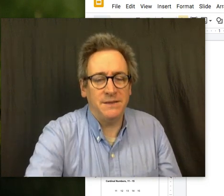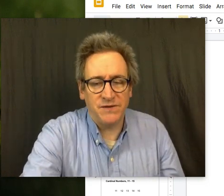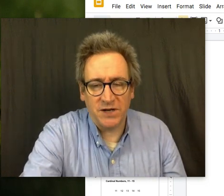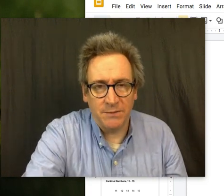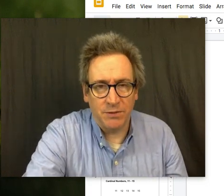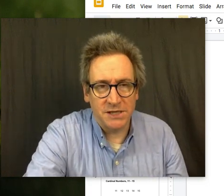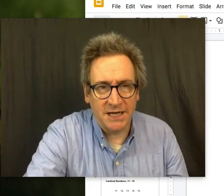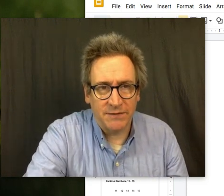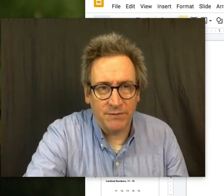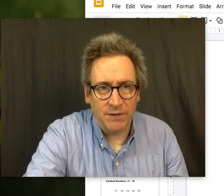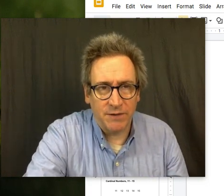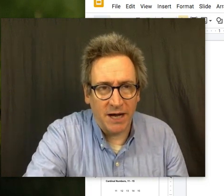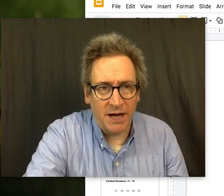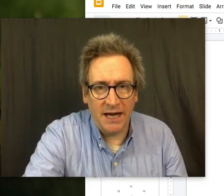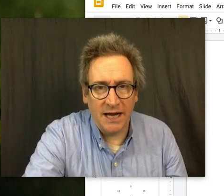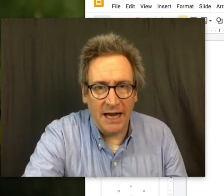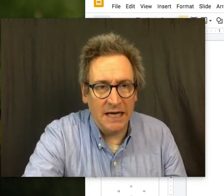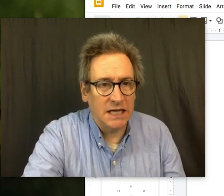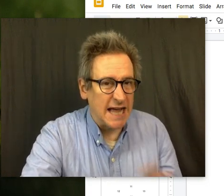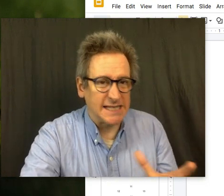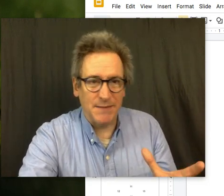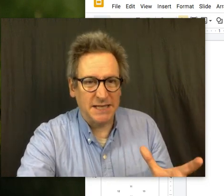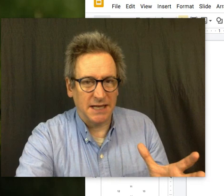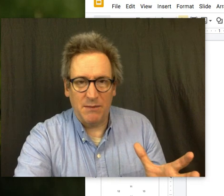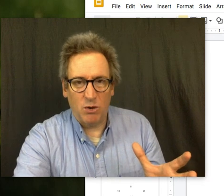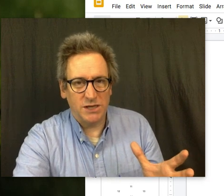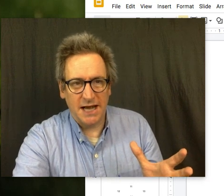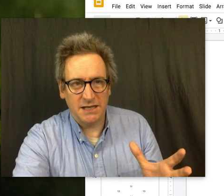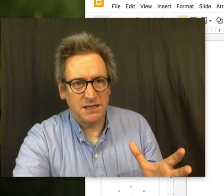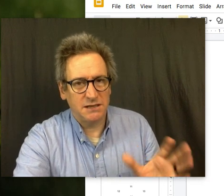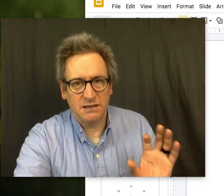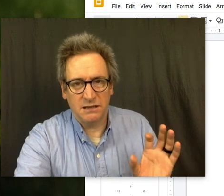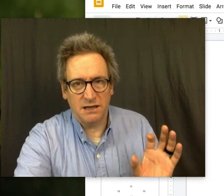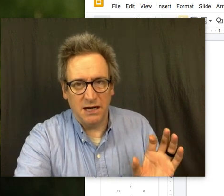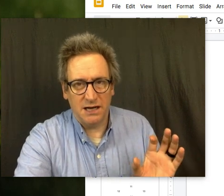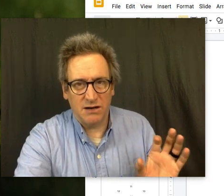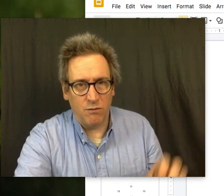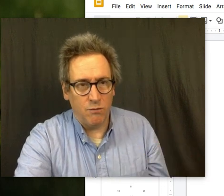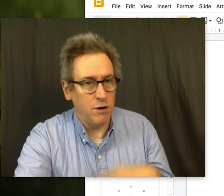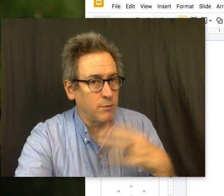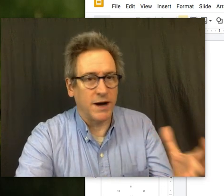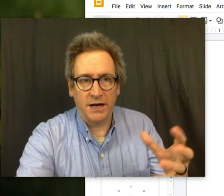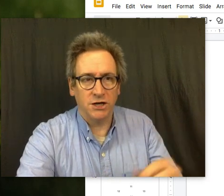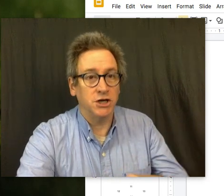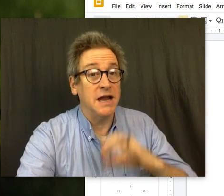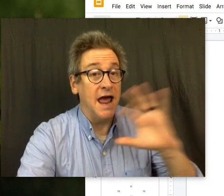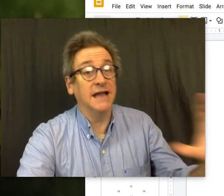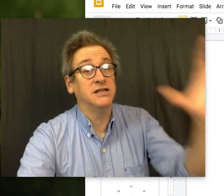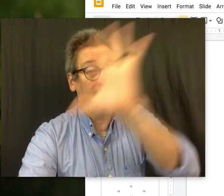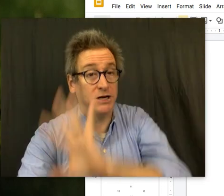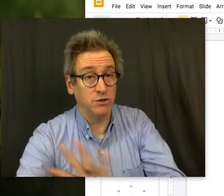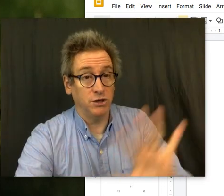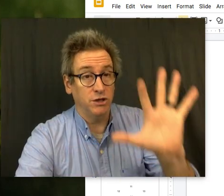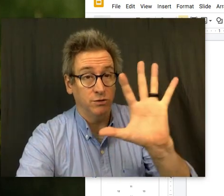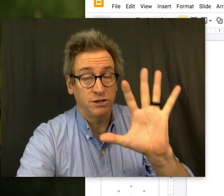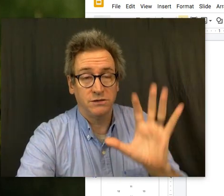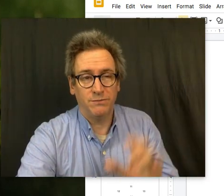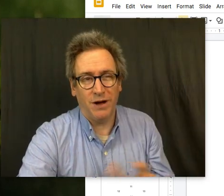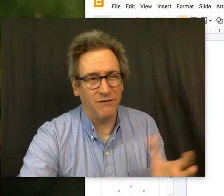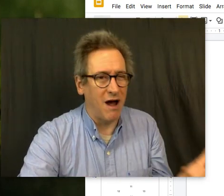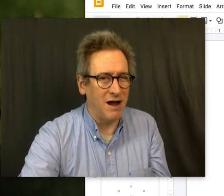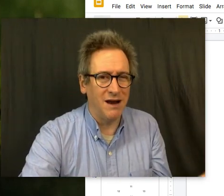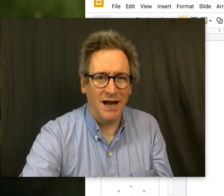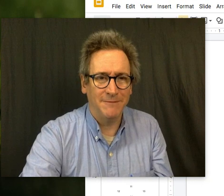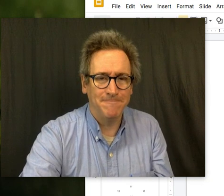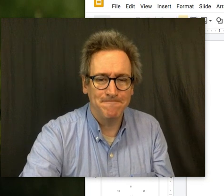it seems very simplistic. Again, in class, it makes a lot more sense. Number recognition and spatial use.